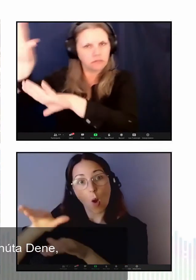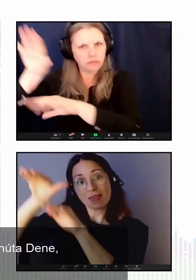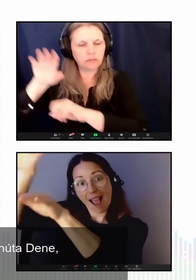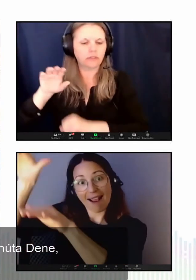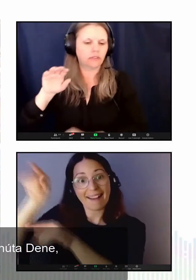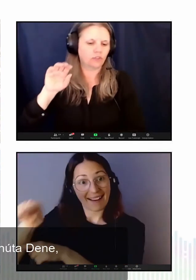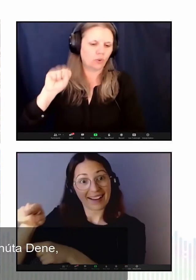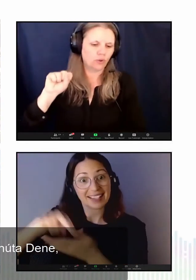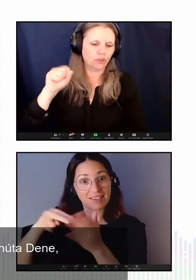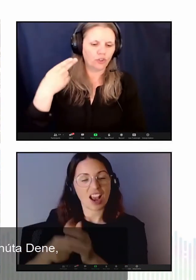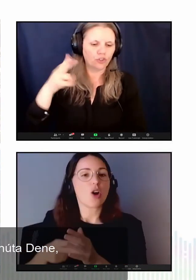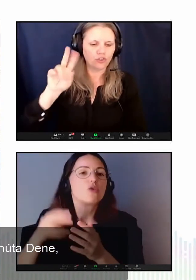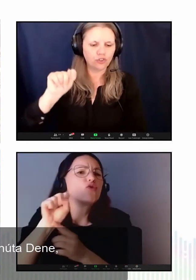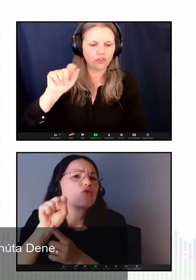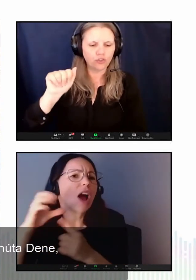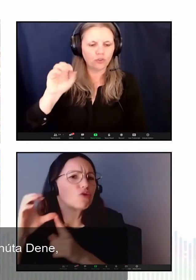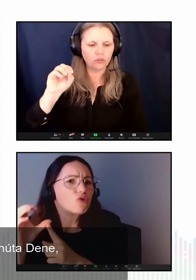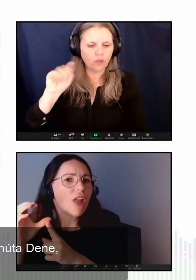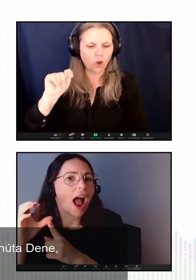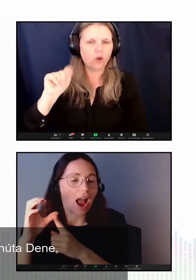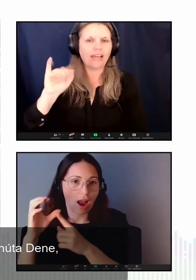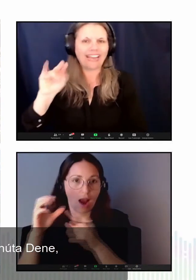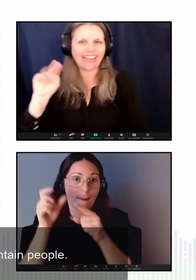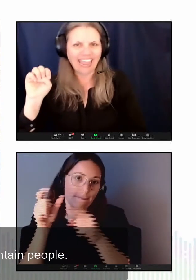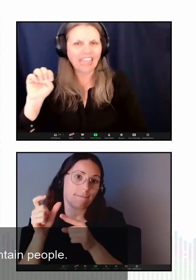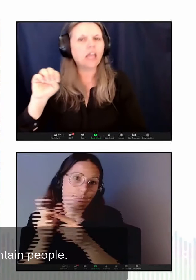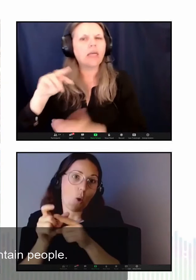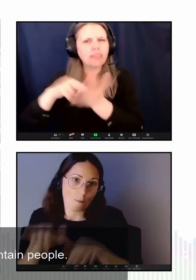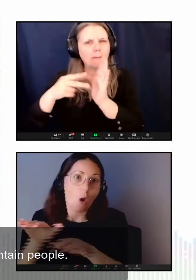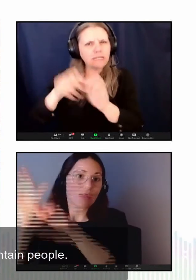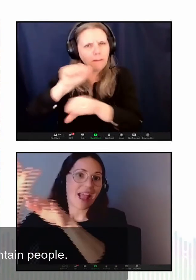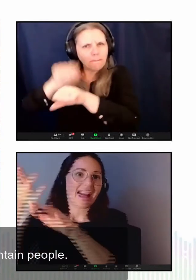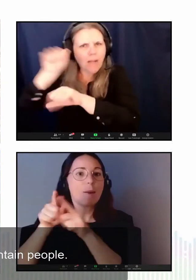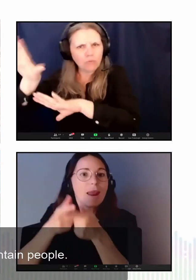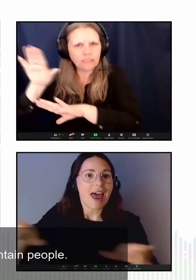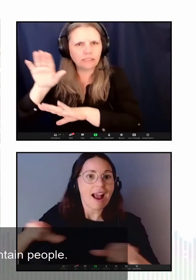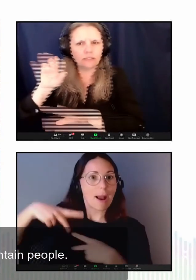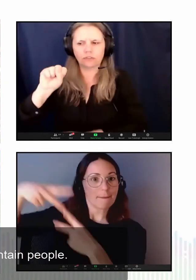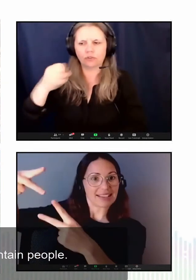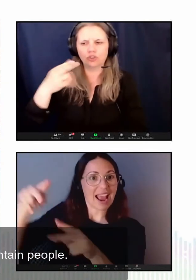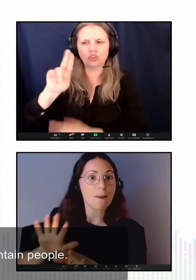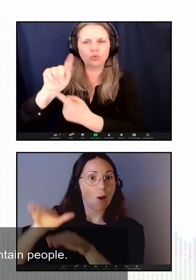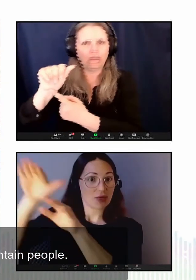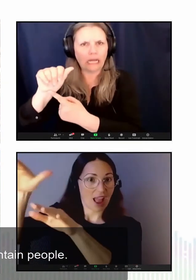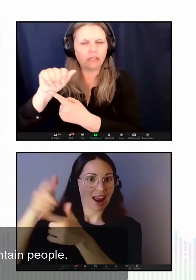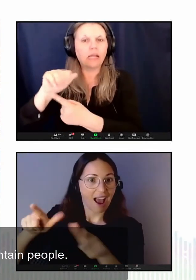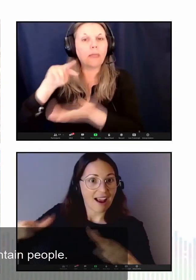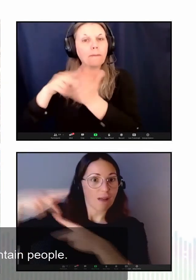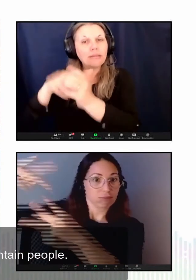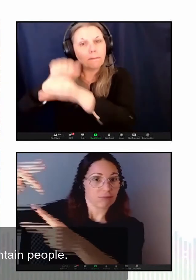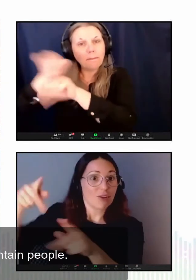Gotene, Shuta Kede, the mountain language, the mountain caribou, the mountain